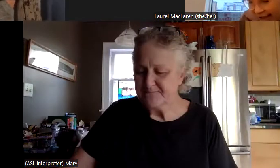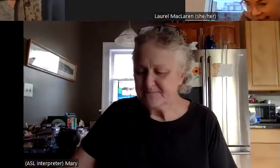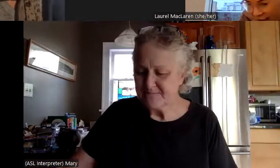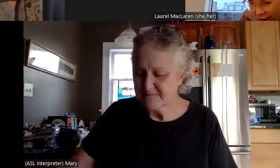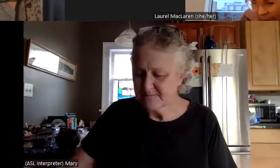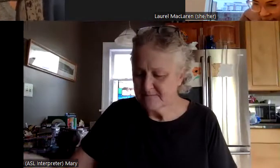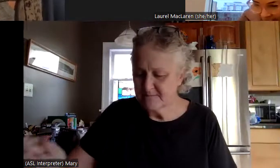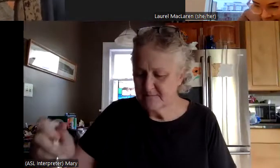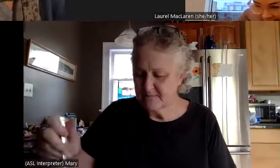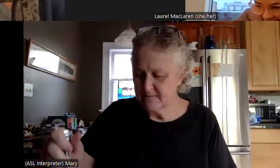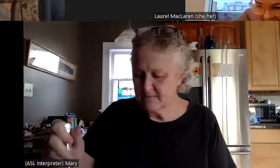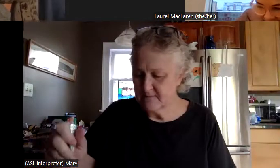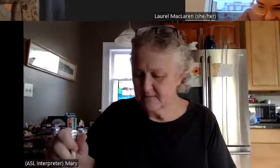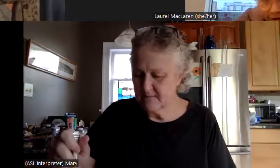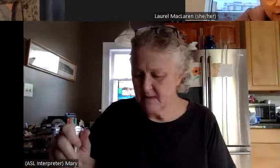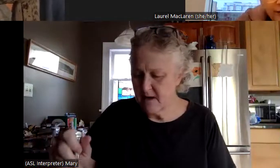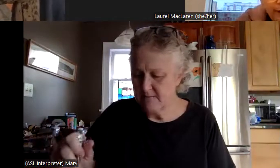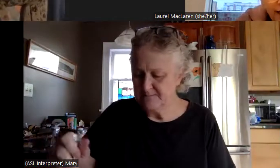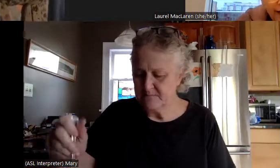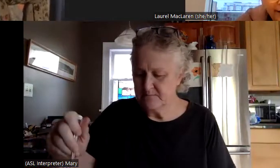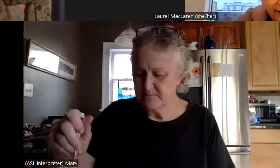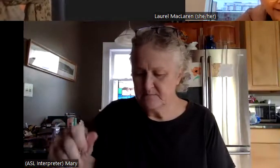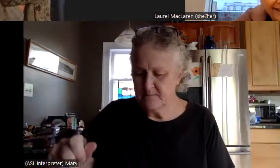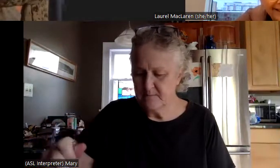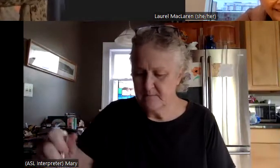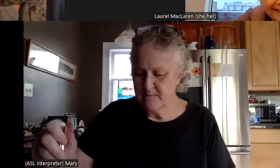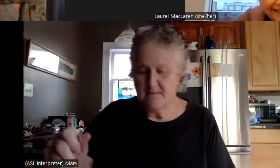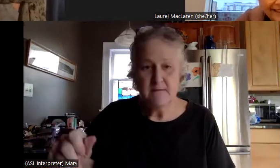you Right, guys I'm a see little each bit other pretty high. regularly, or you're a little bit high?